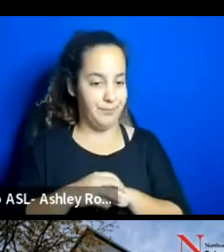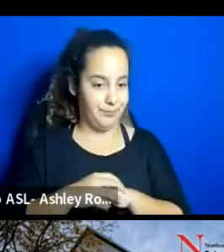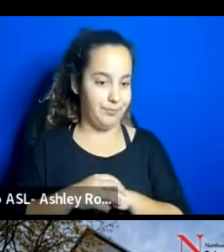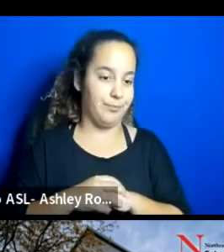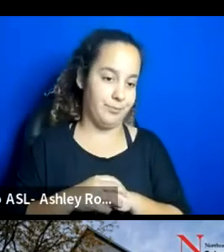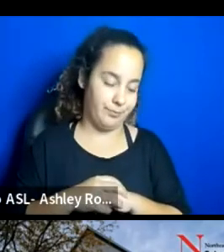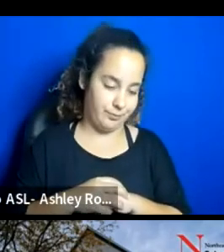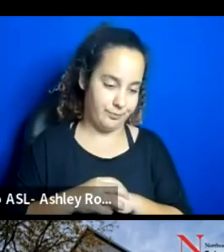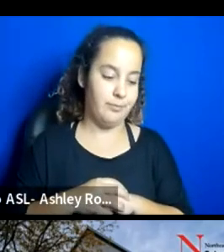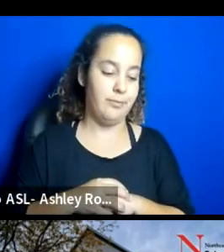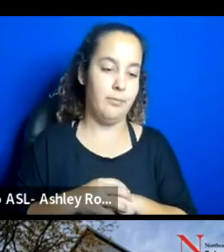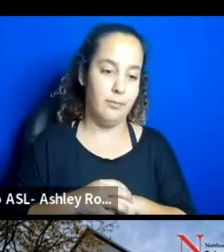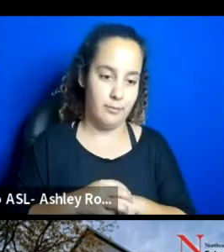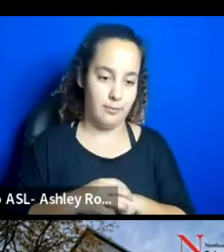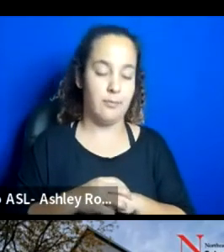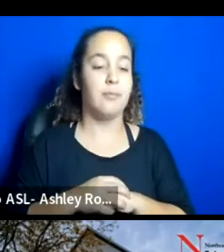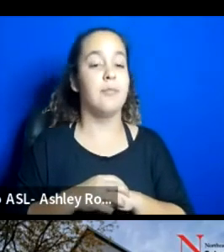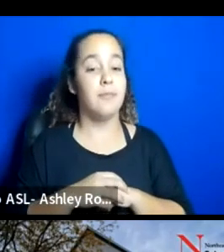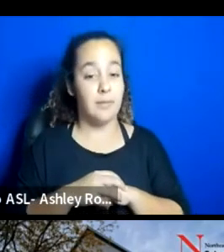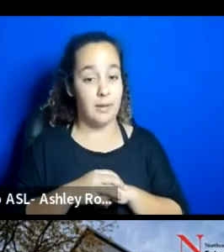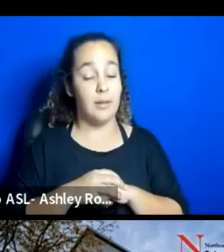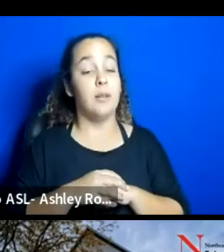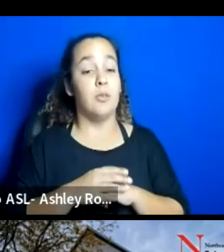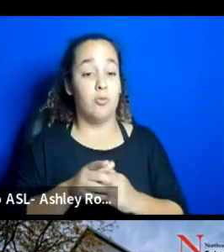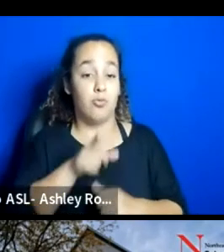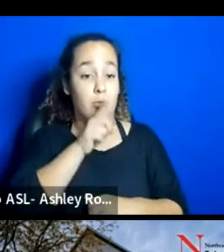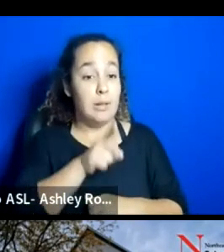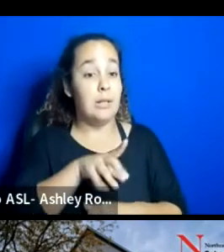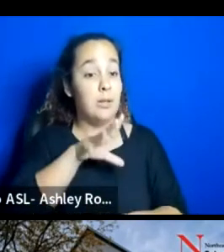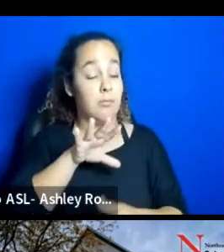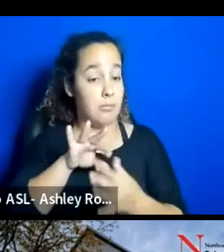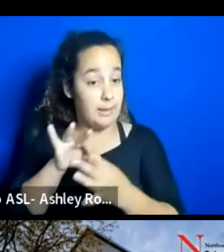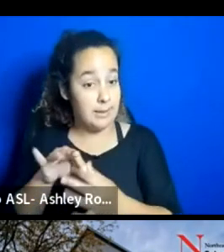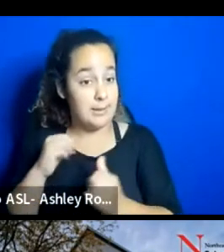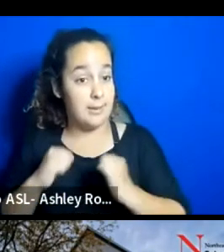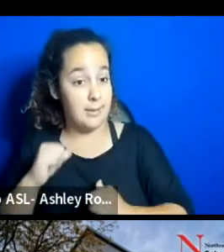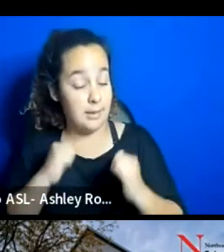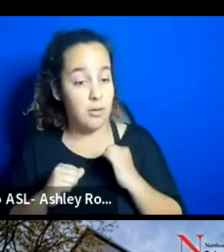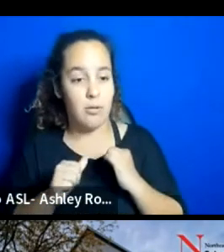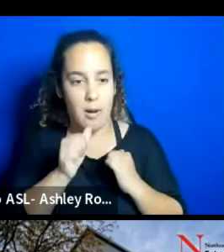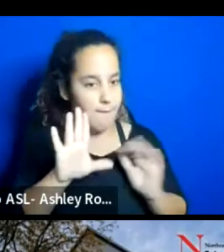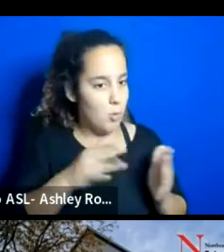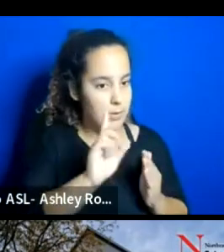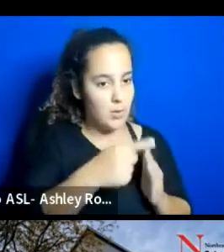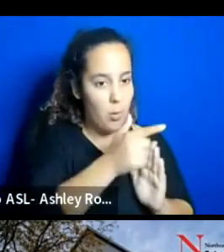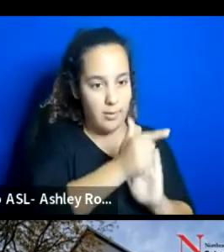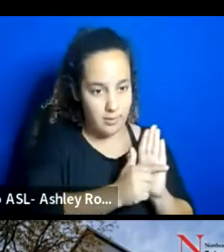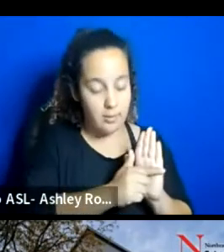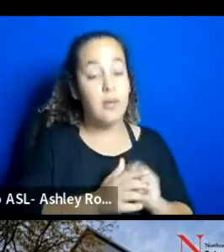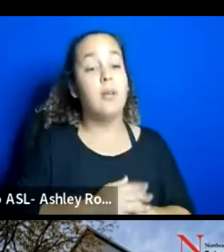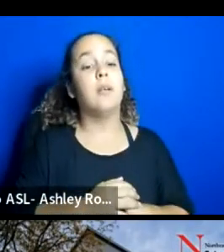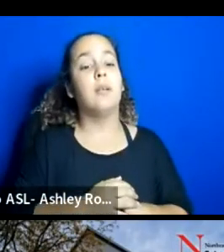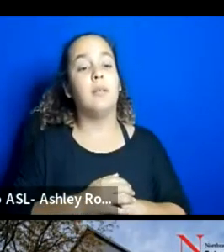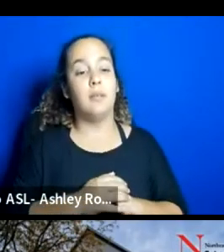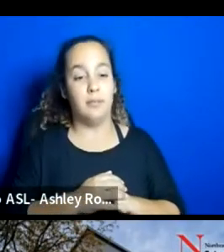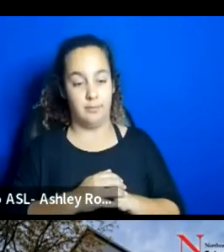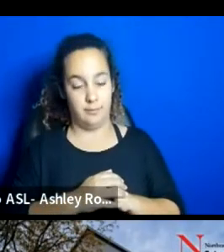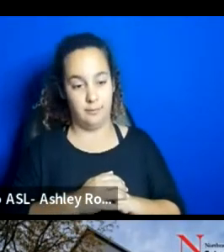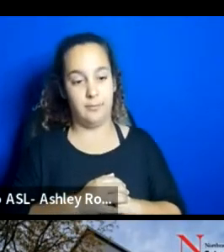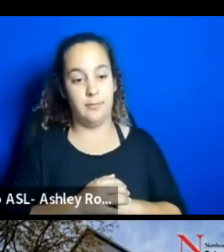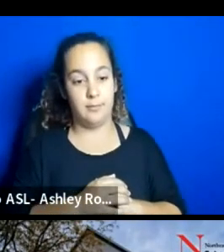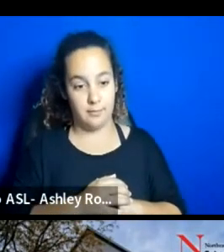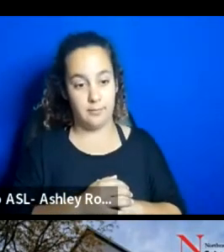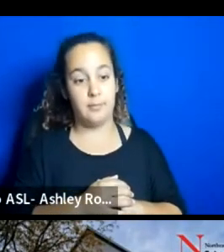on the ground or in the theater, rather than in legal treatises, the theatrical contract eventually emerged as the